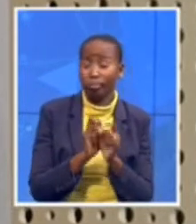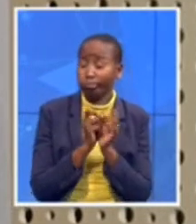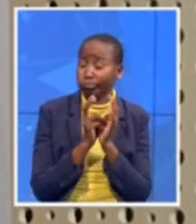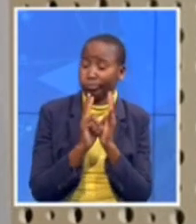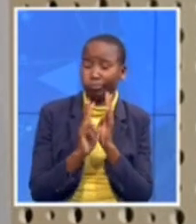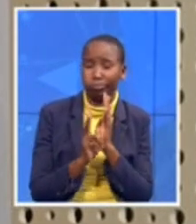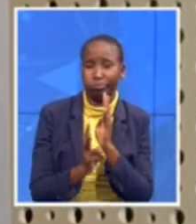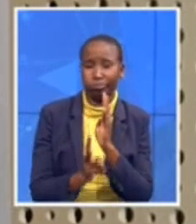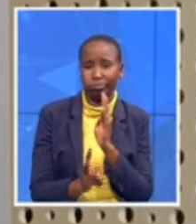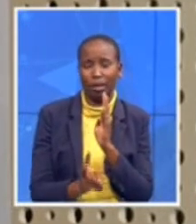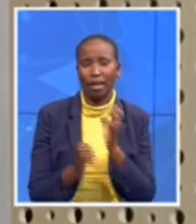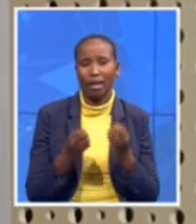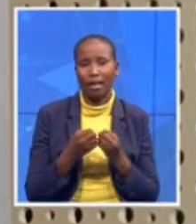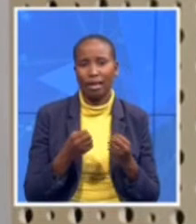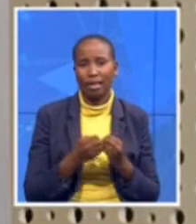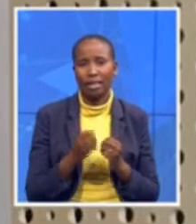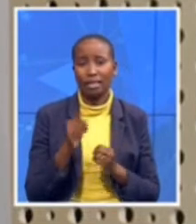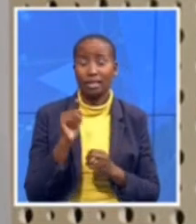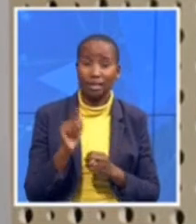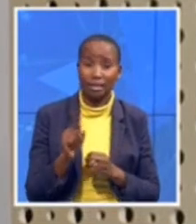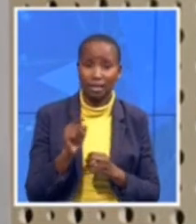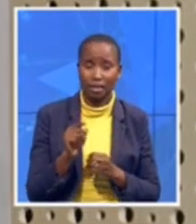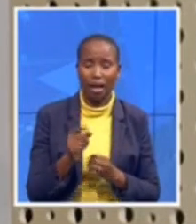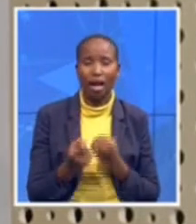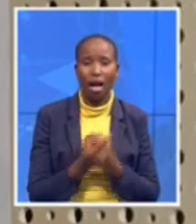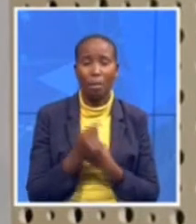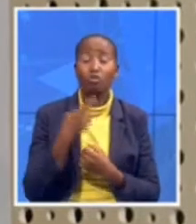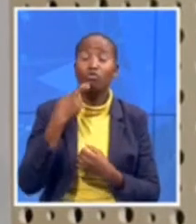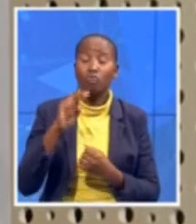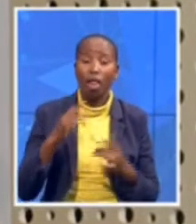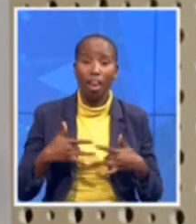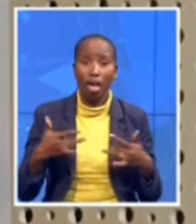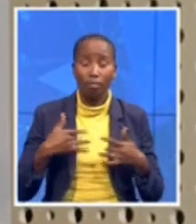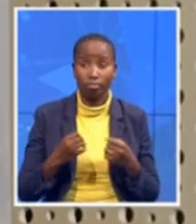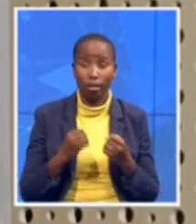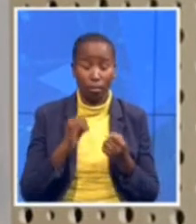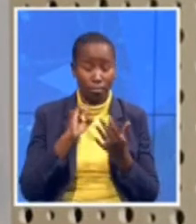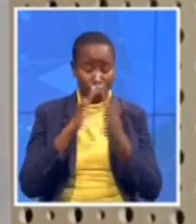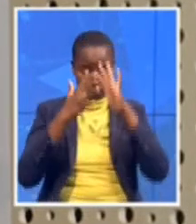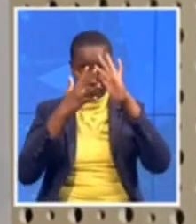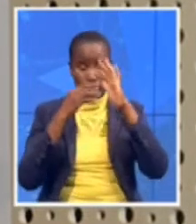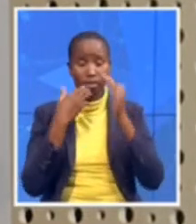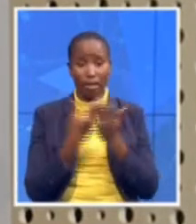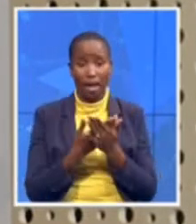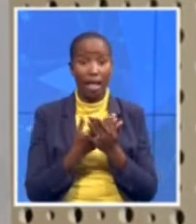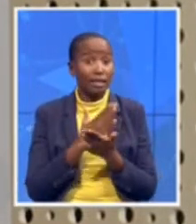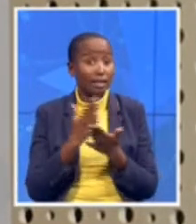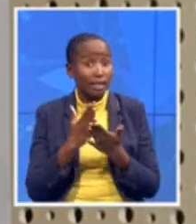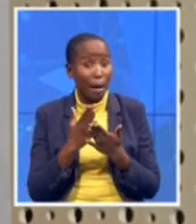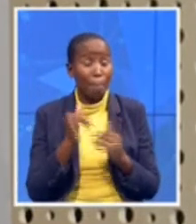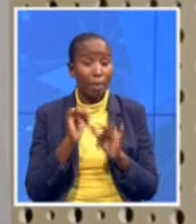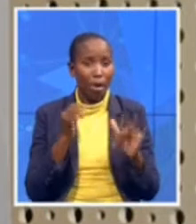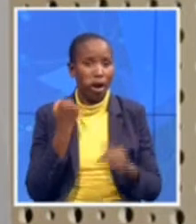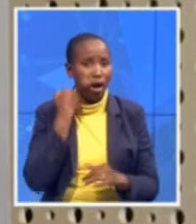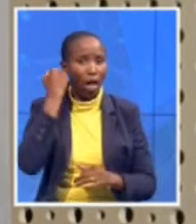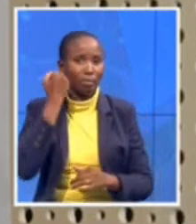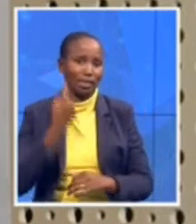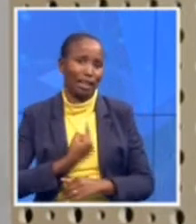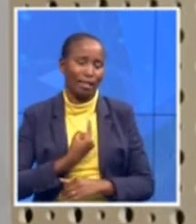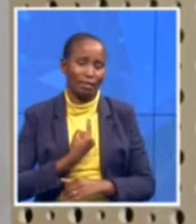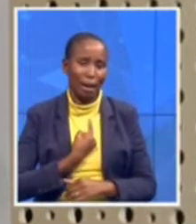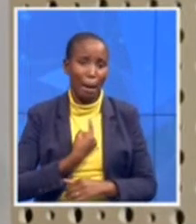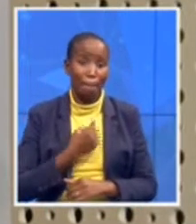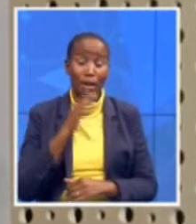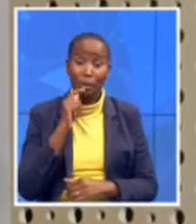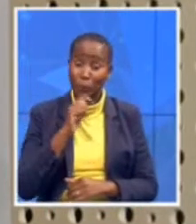life implications such as even suicide in certain instances, which is not desirable for our country. So